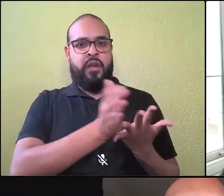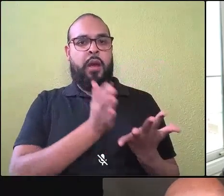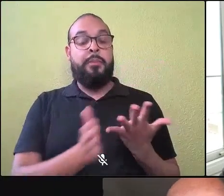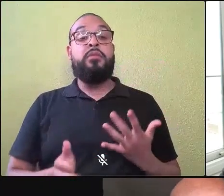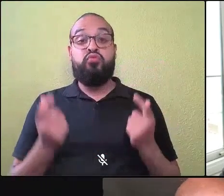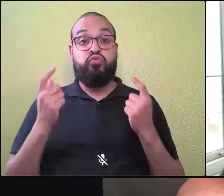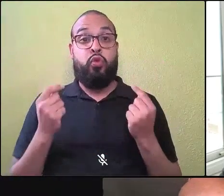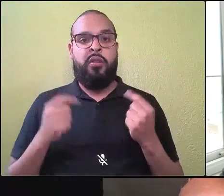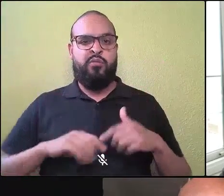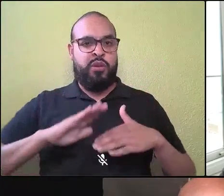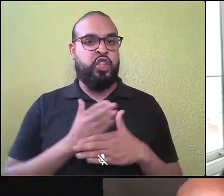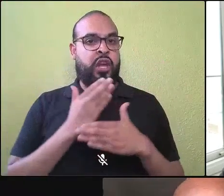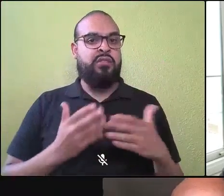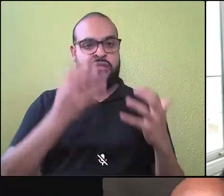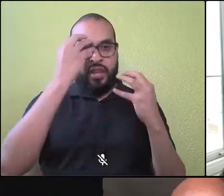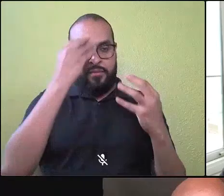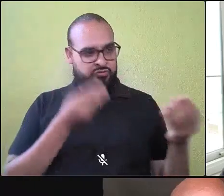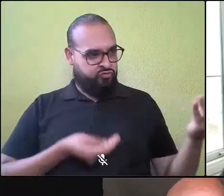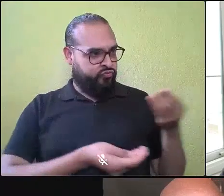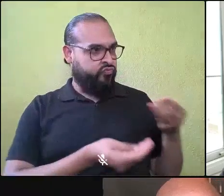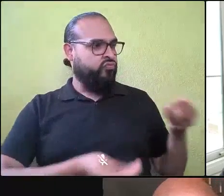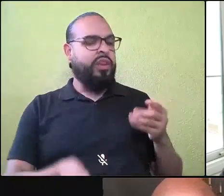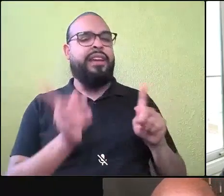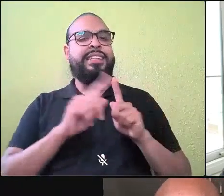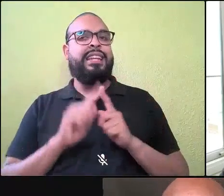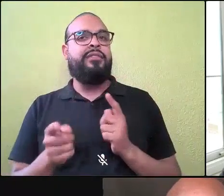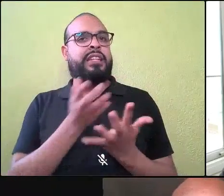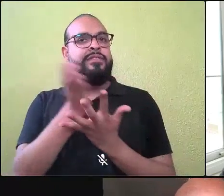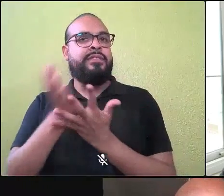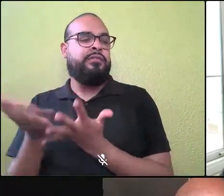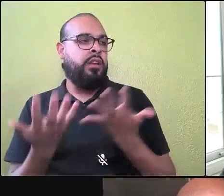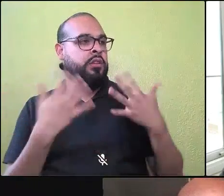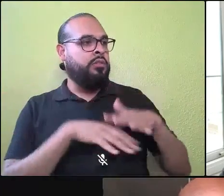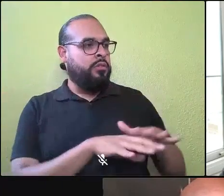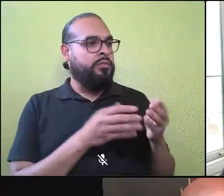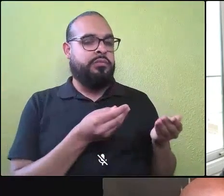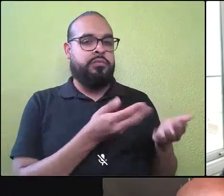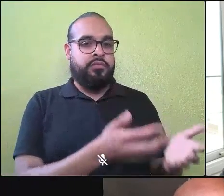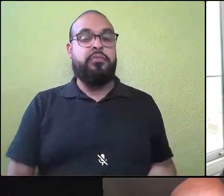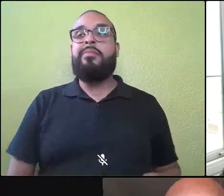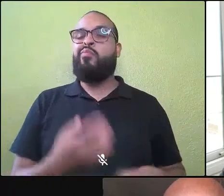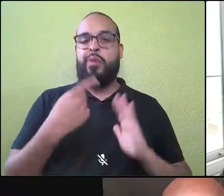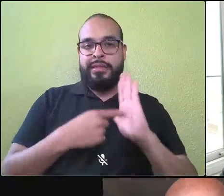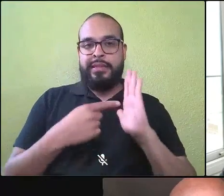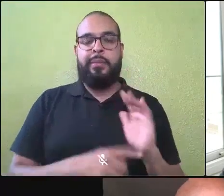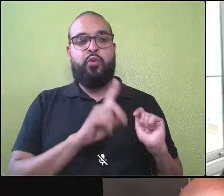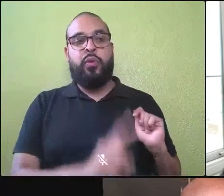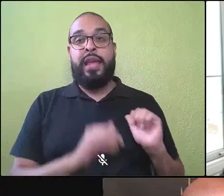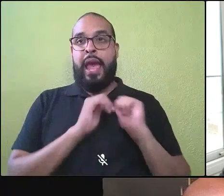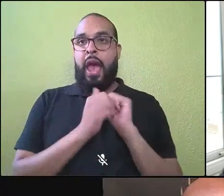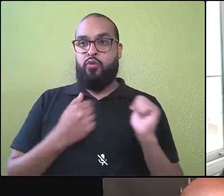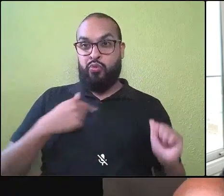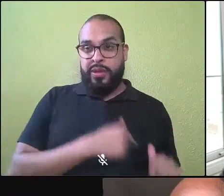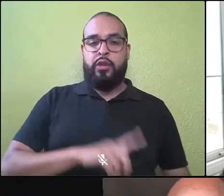industries. But when you talk about the difficult conversations, like how should we respond to the murder of George Floyd, or how should we respond to